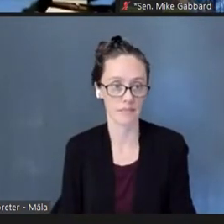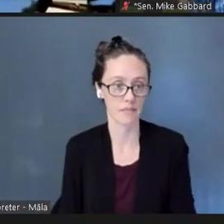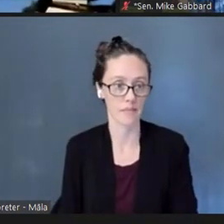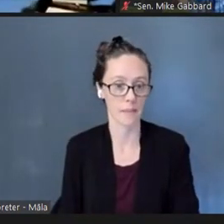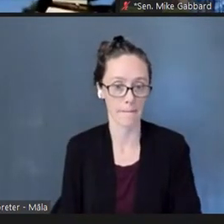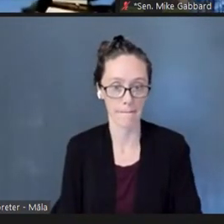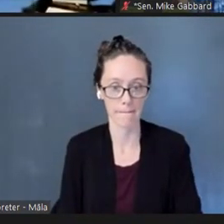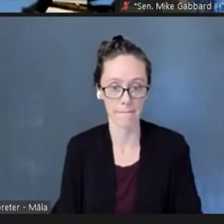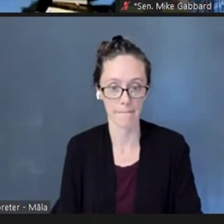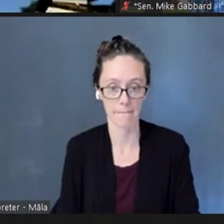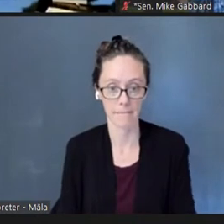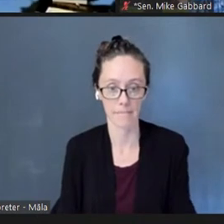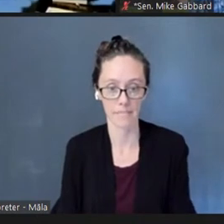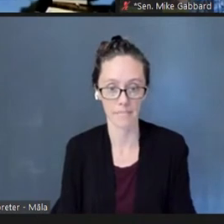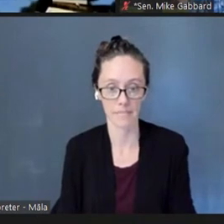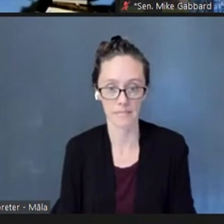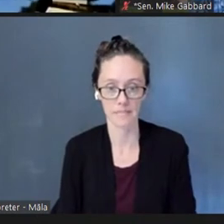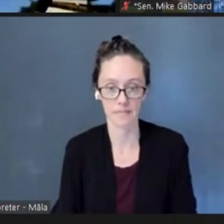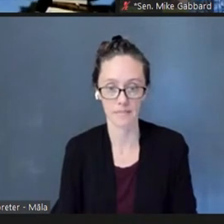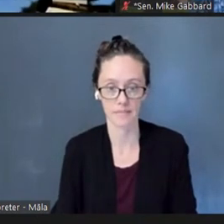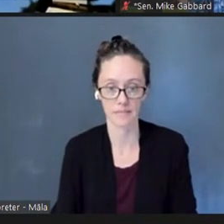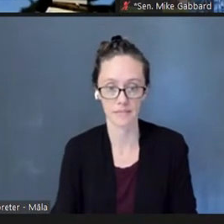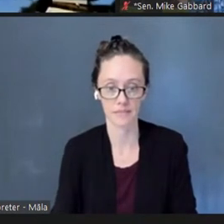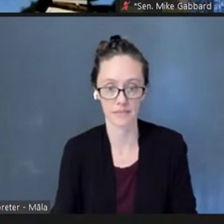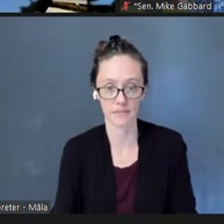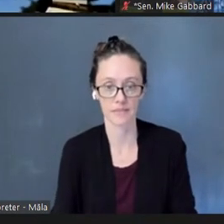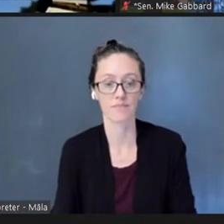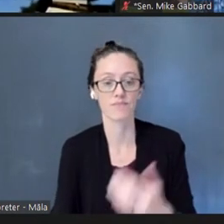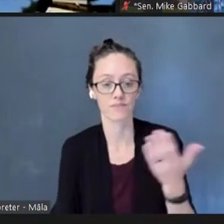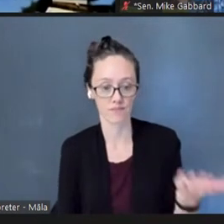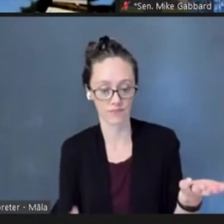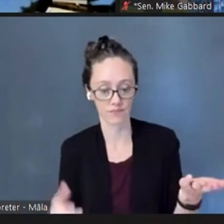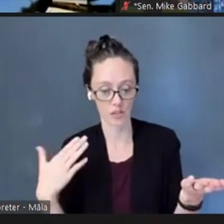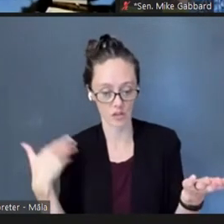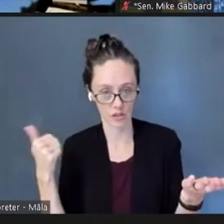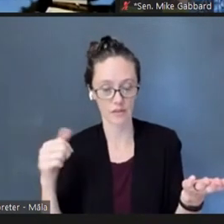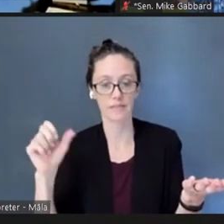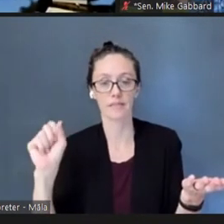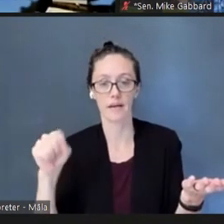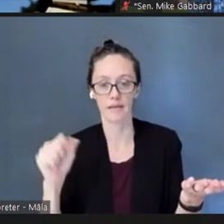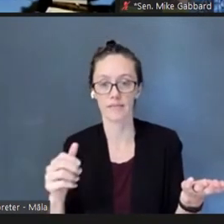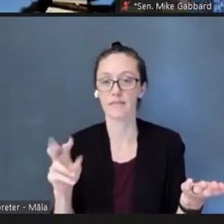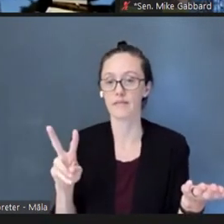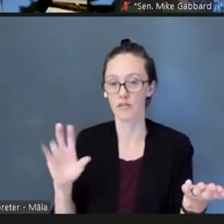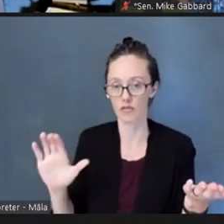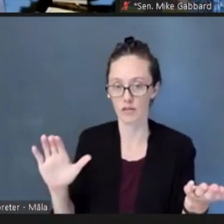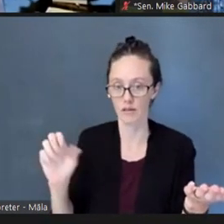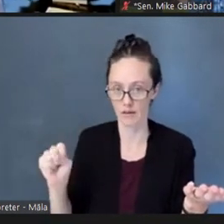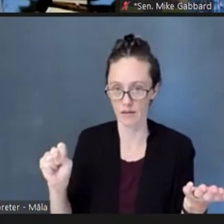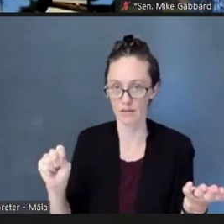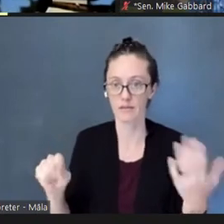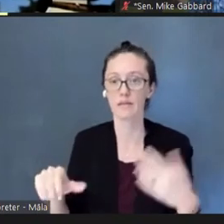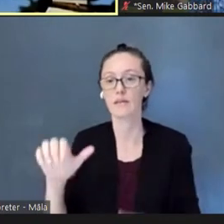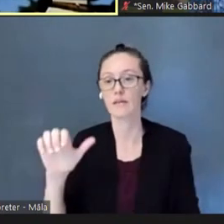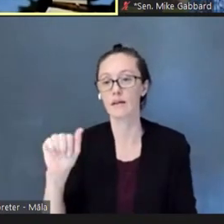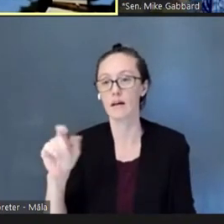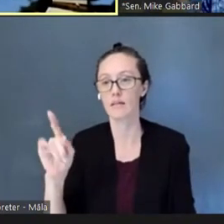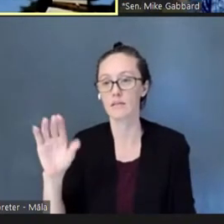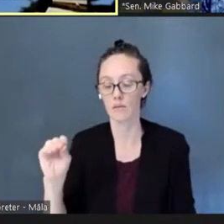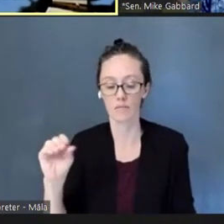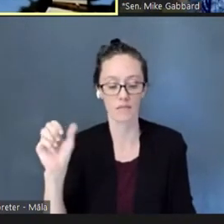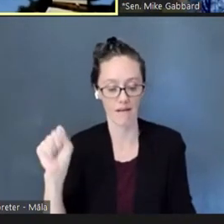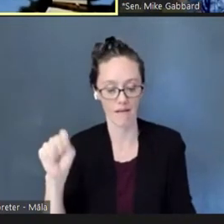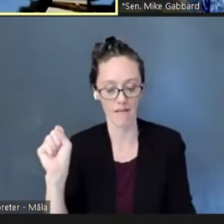Chair Rhodes. Aye. Vice Chair Gould, aye. Senator Ocasio. Aye.